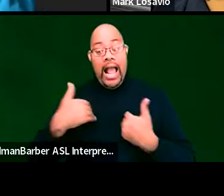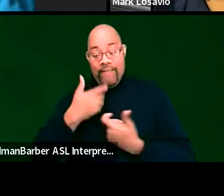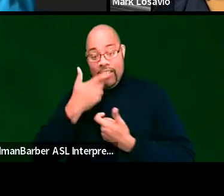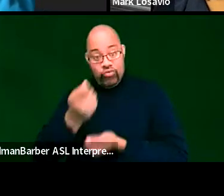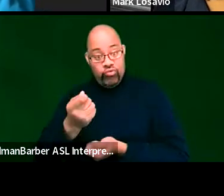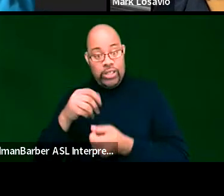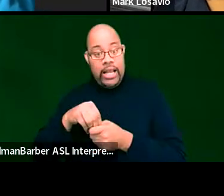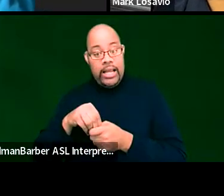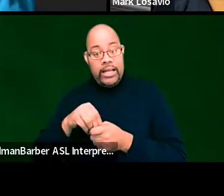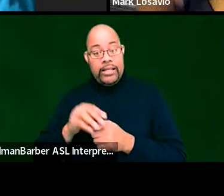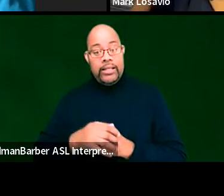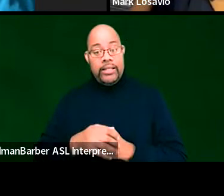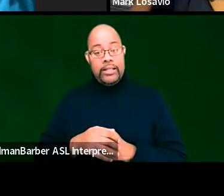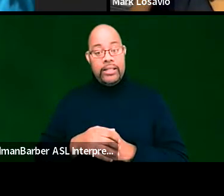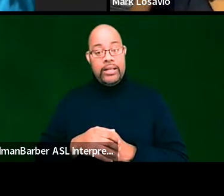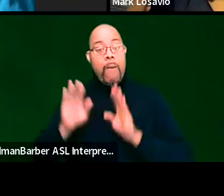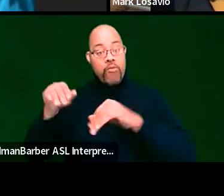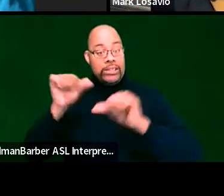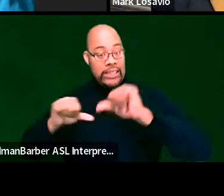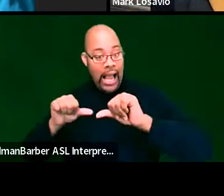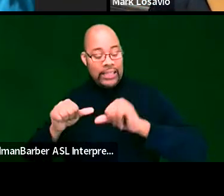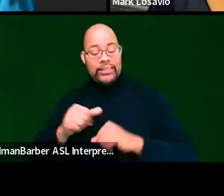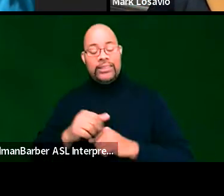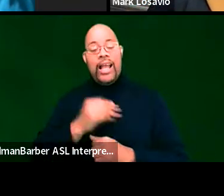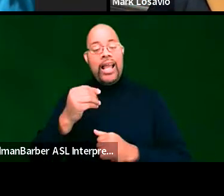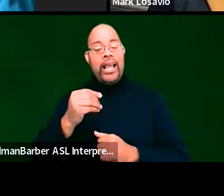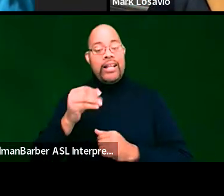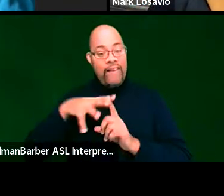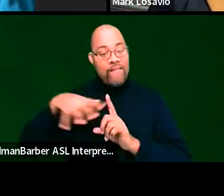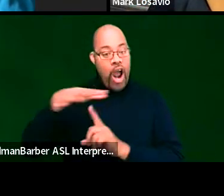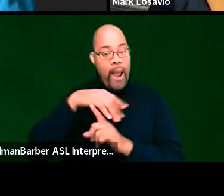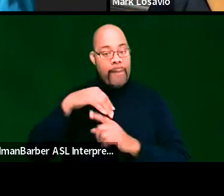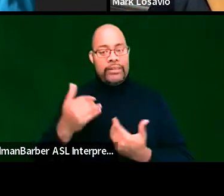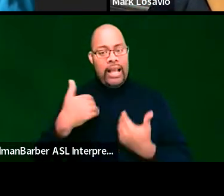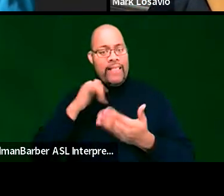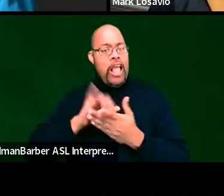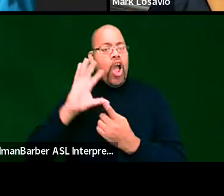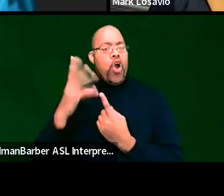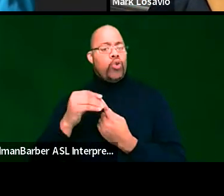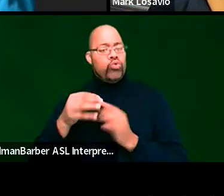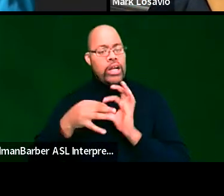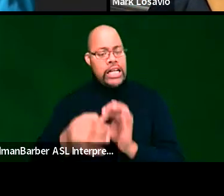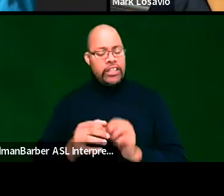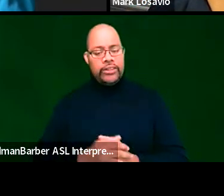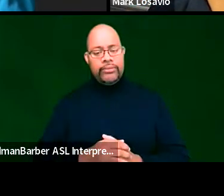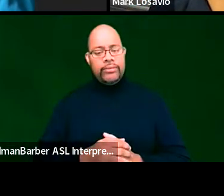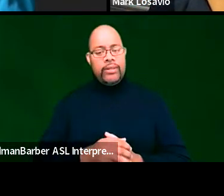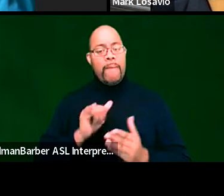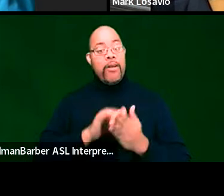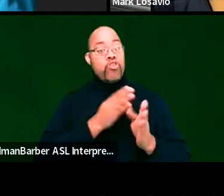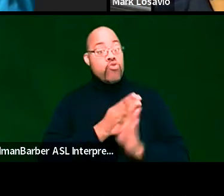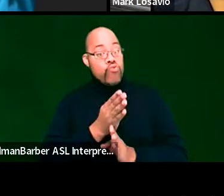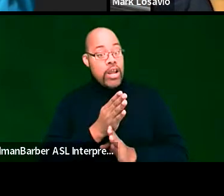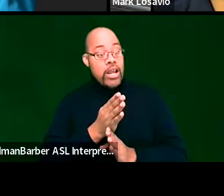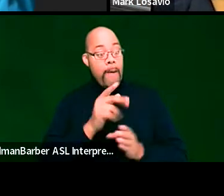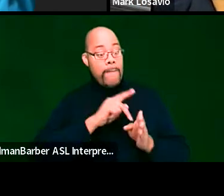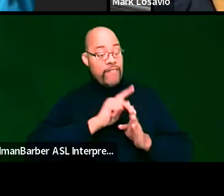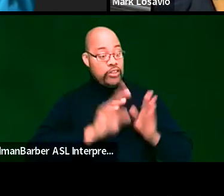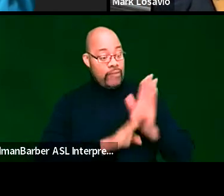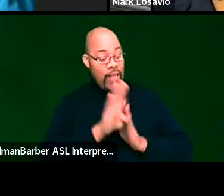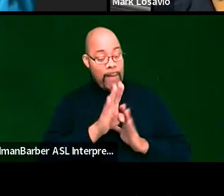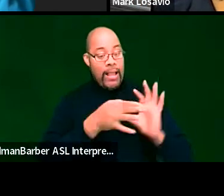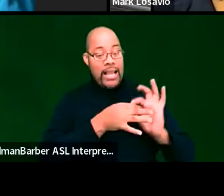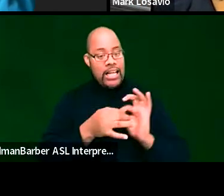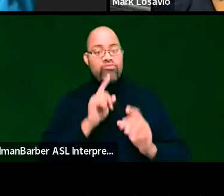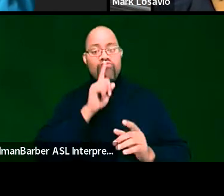interest in marine science and environment, you know, I had that cultural connection, that career and professional development